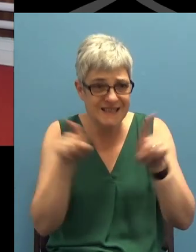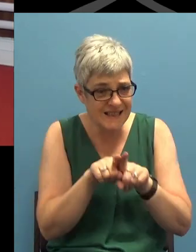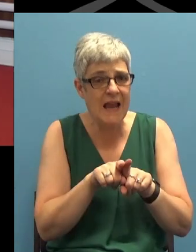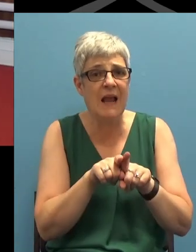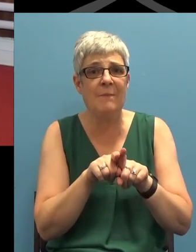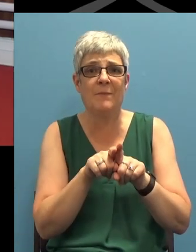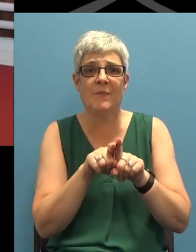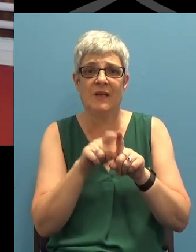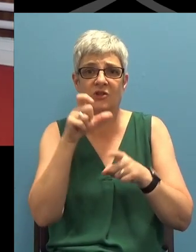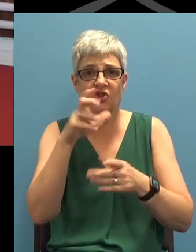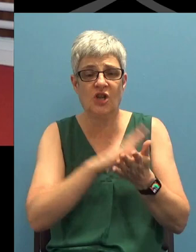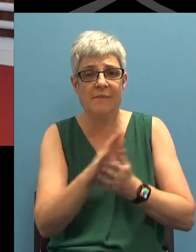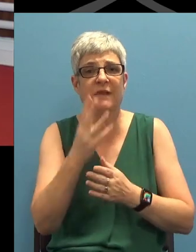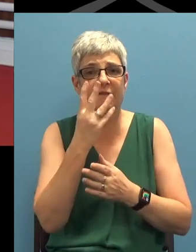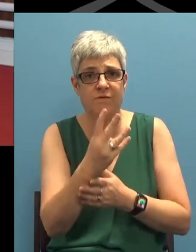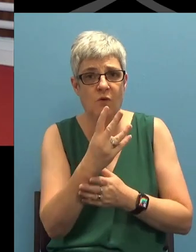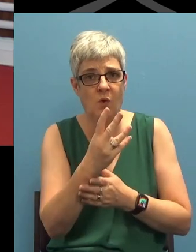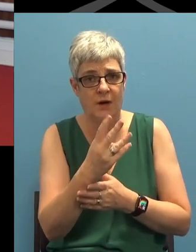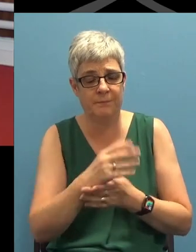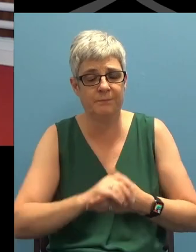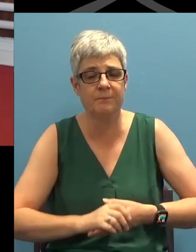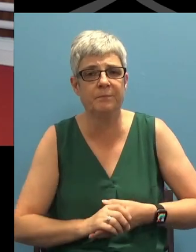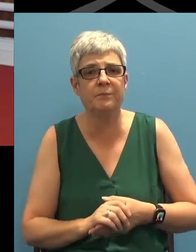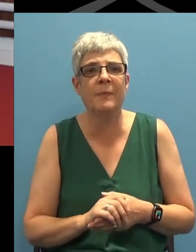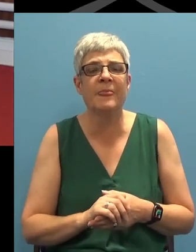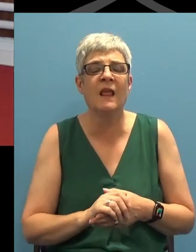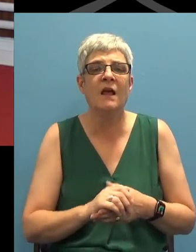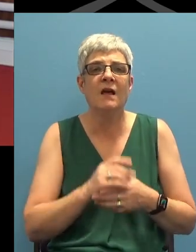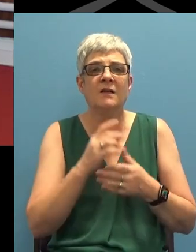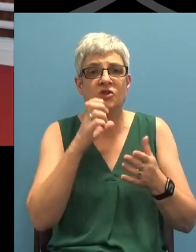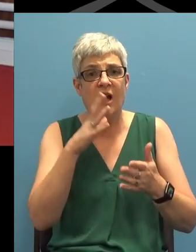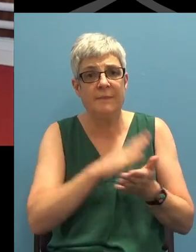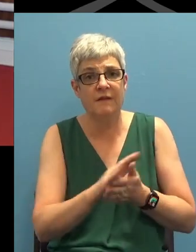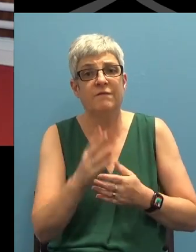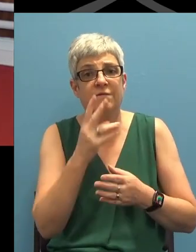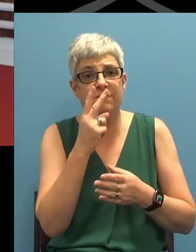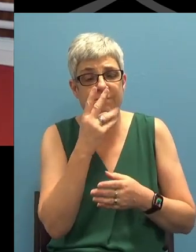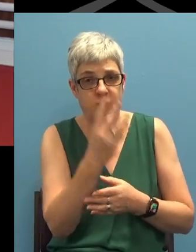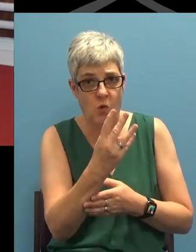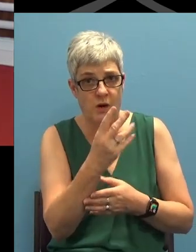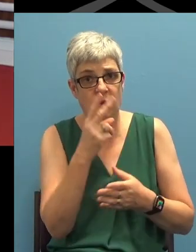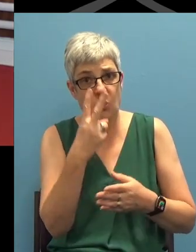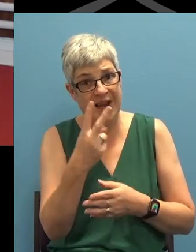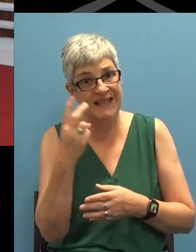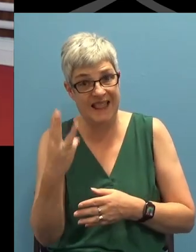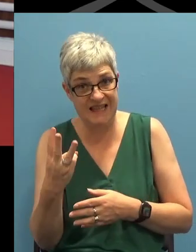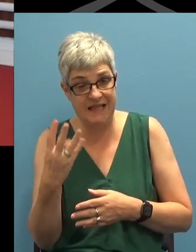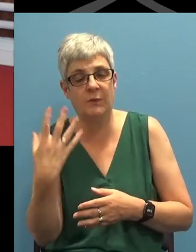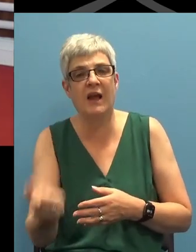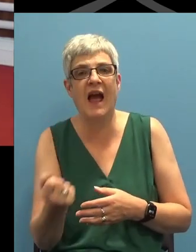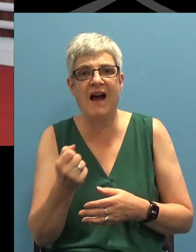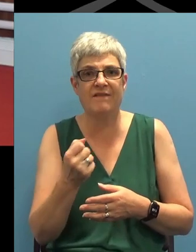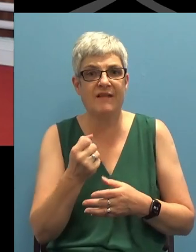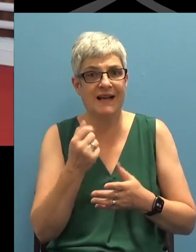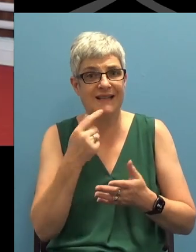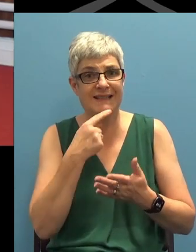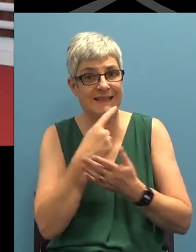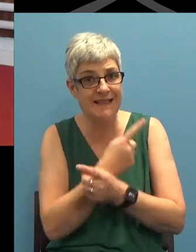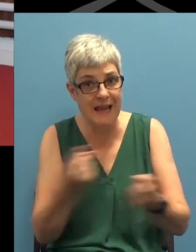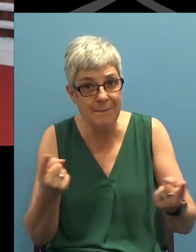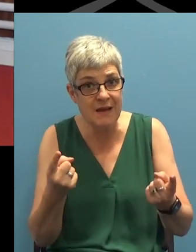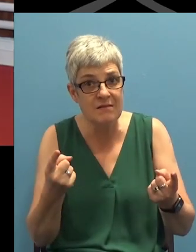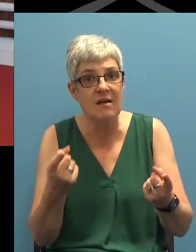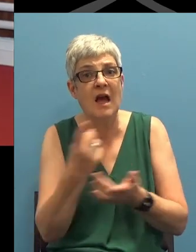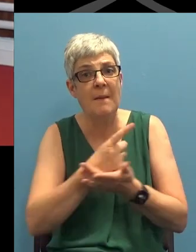verse 23. In chapter 4, 23, we have something of a programmatic statement of this is who the Messiah is, this is